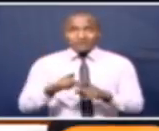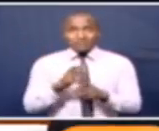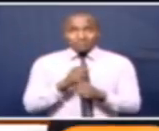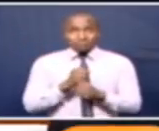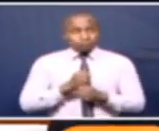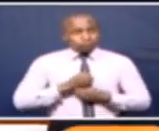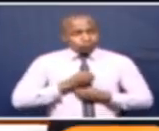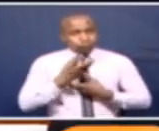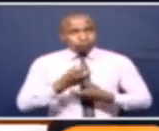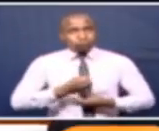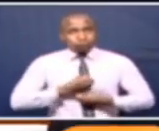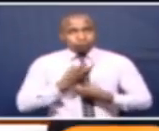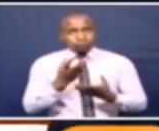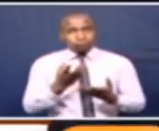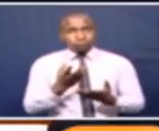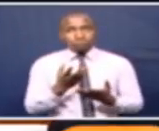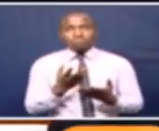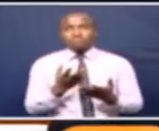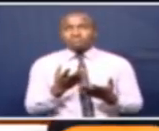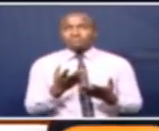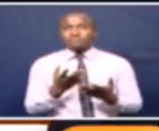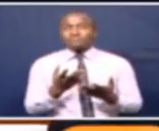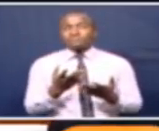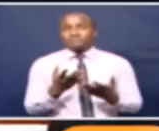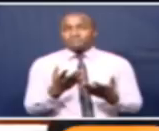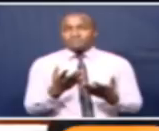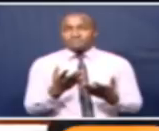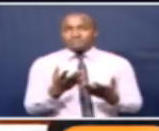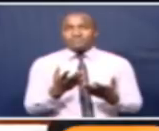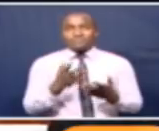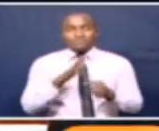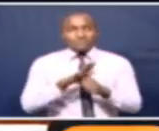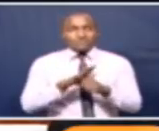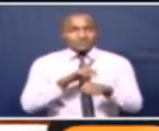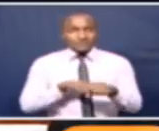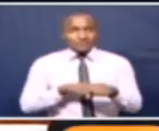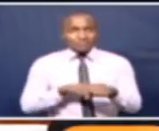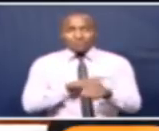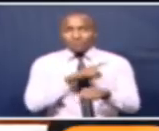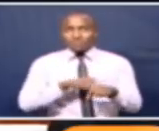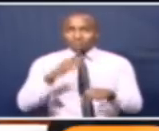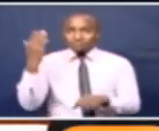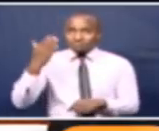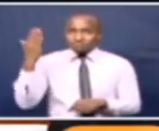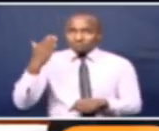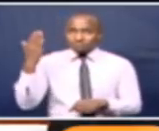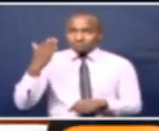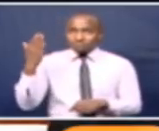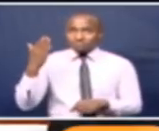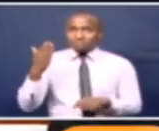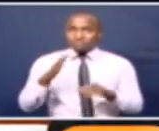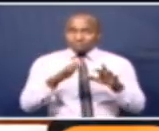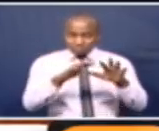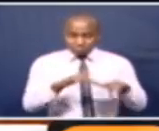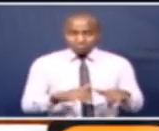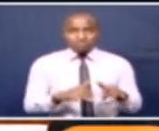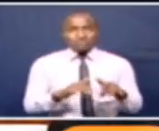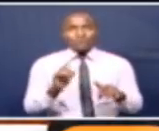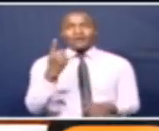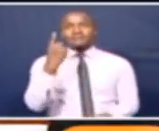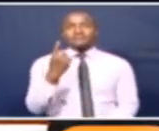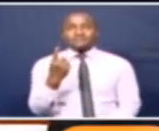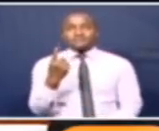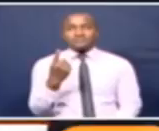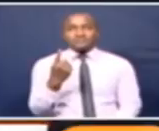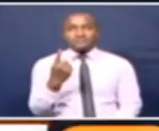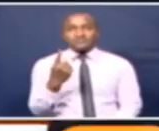out, saying whatever comes. And most of the time, whenever I speak, I never write speeches. I only wrote a speech once.